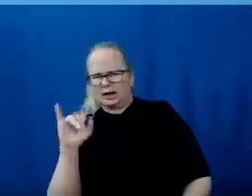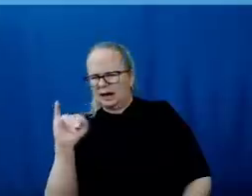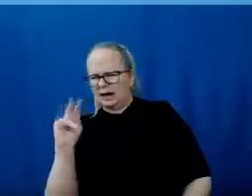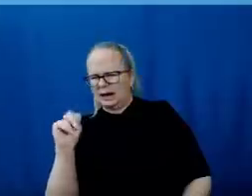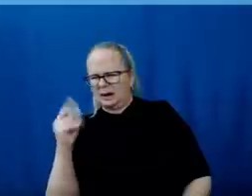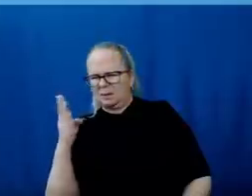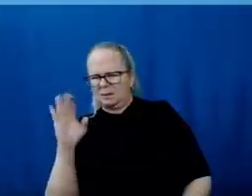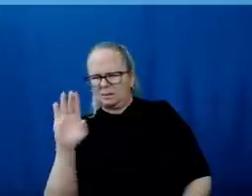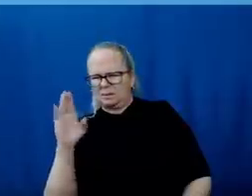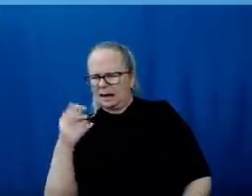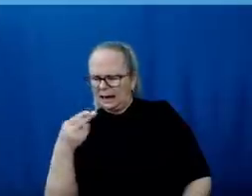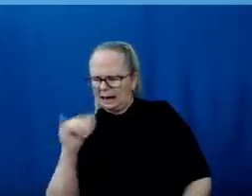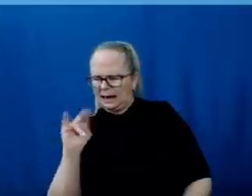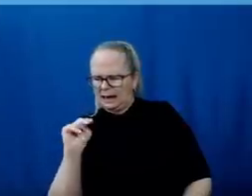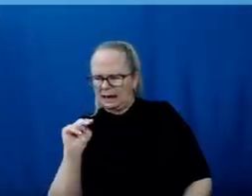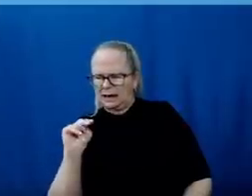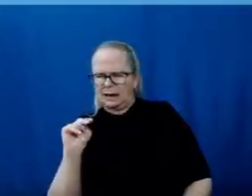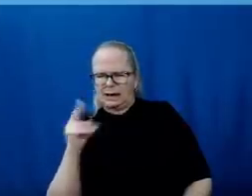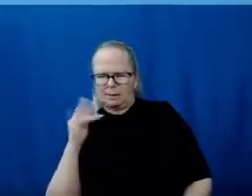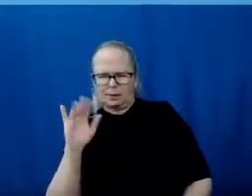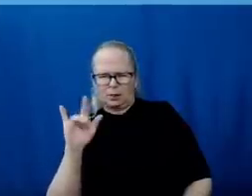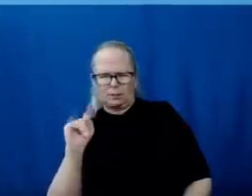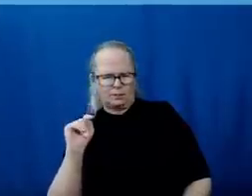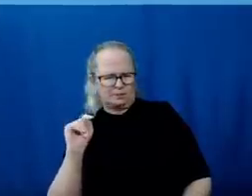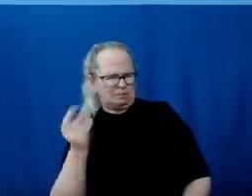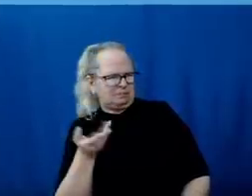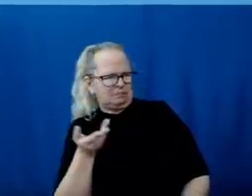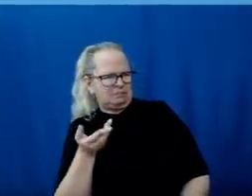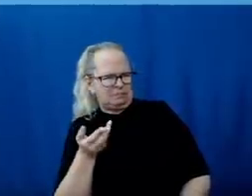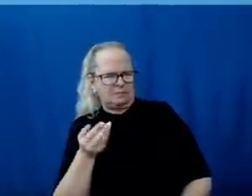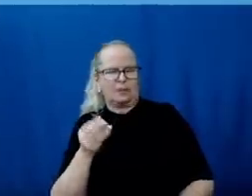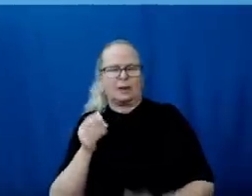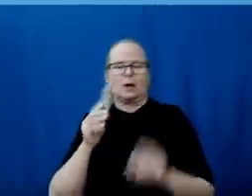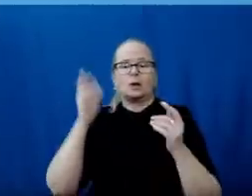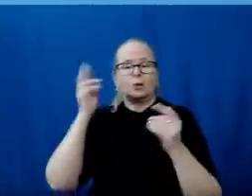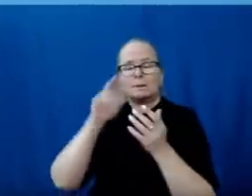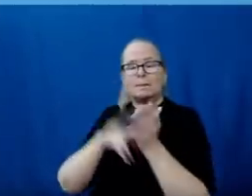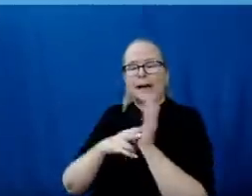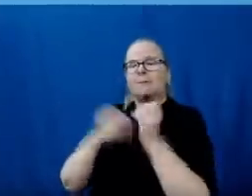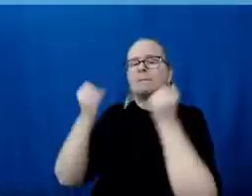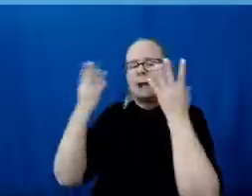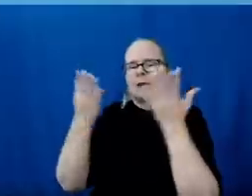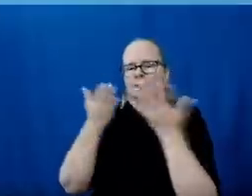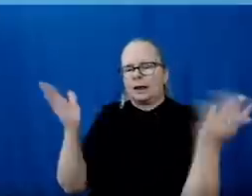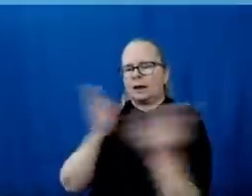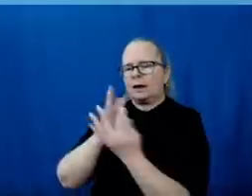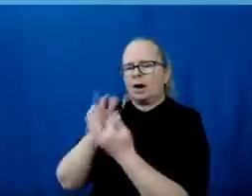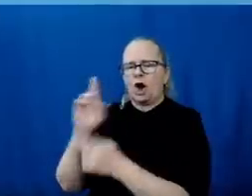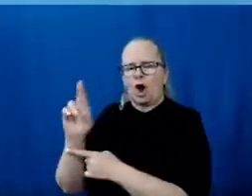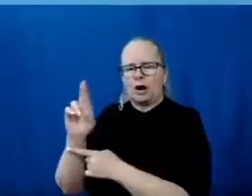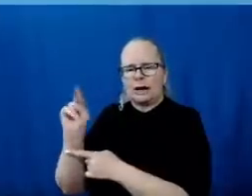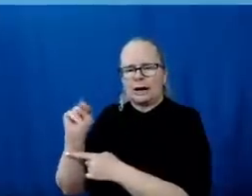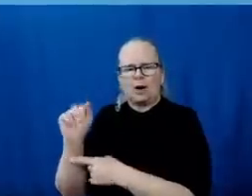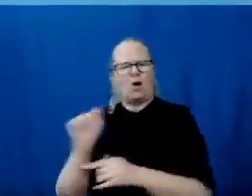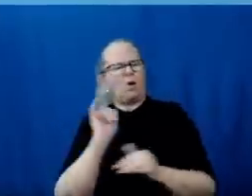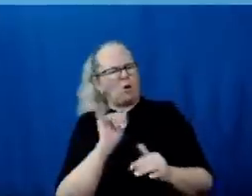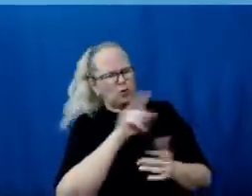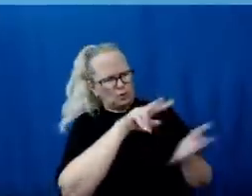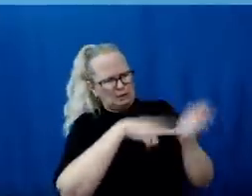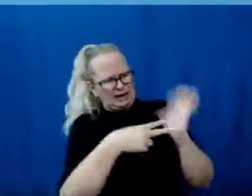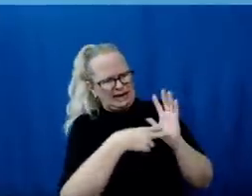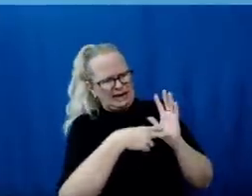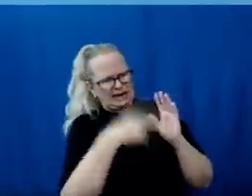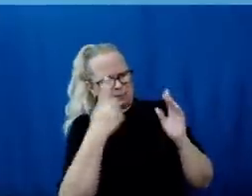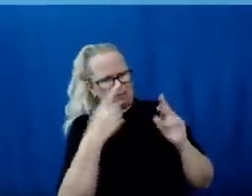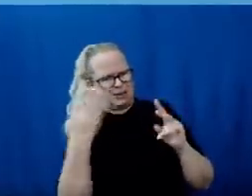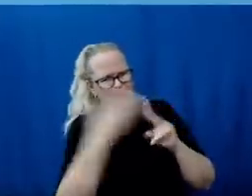inhibitor? There's lots and lots of things that interfere with RNA analysis in wastewater. So just it something is, that interferes with the way